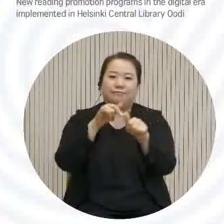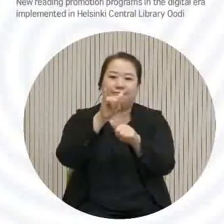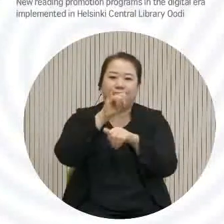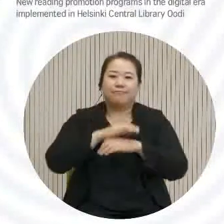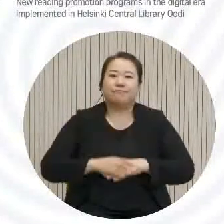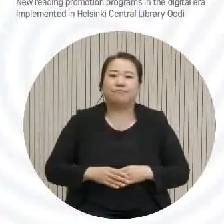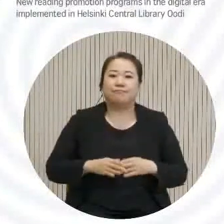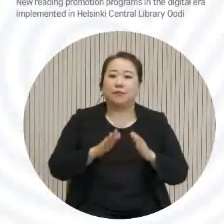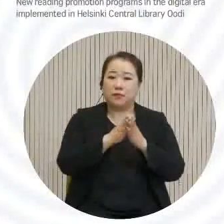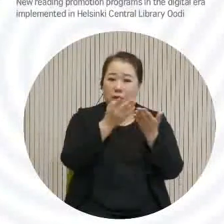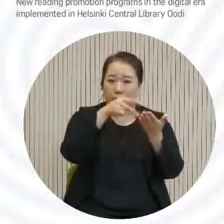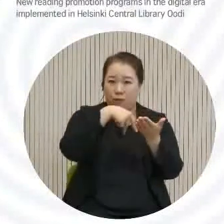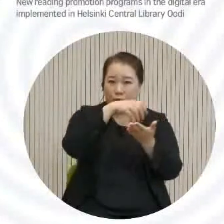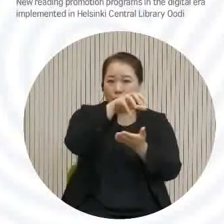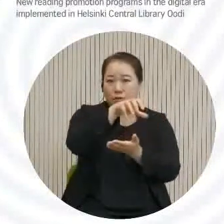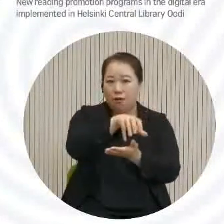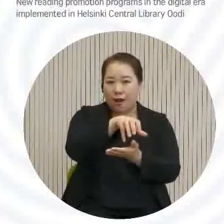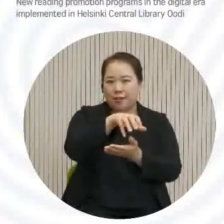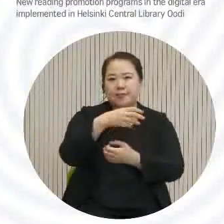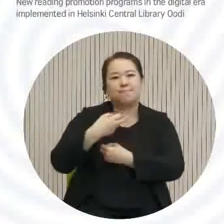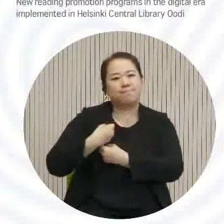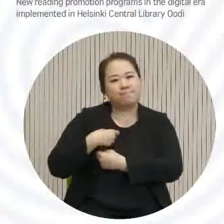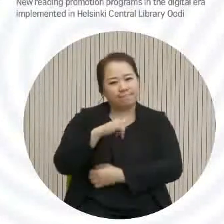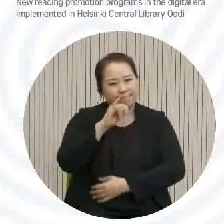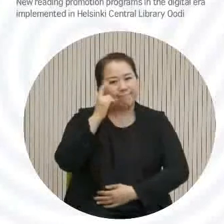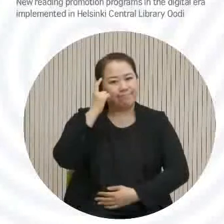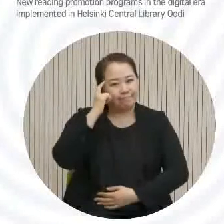these services for nearby schools.